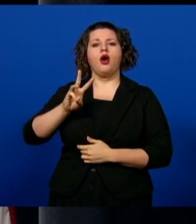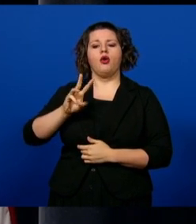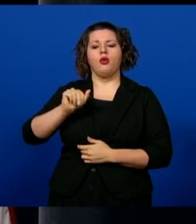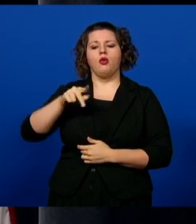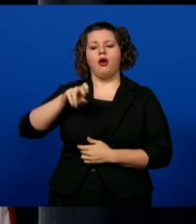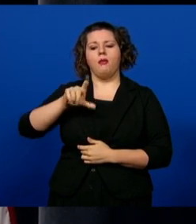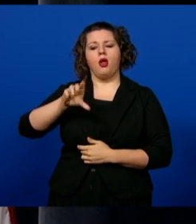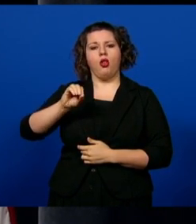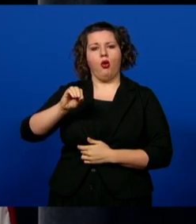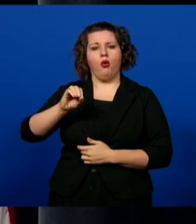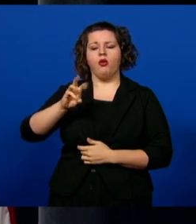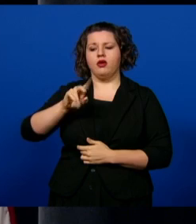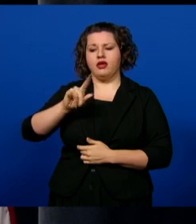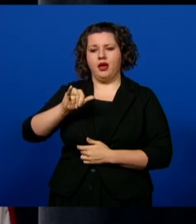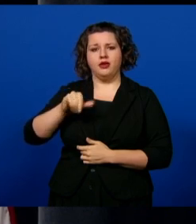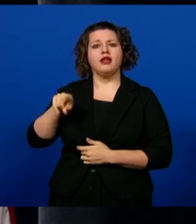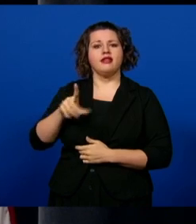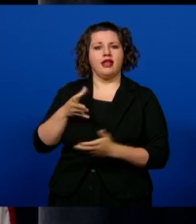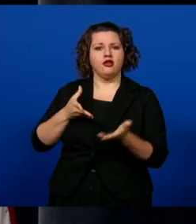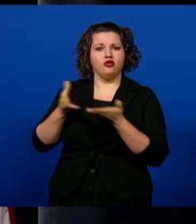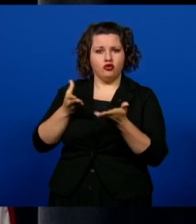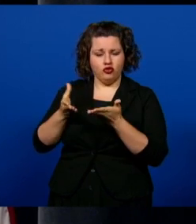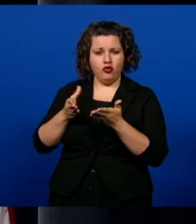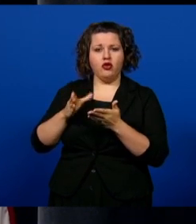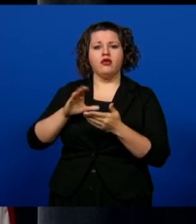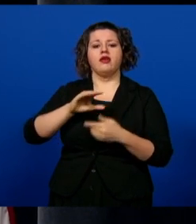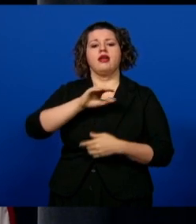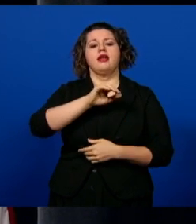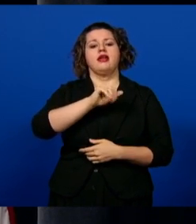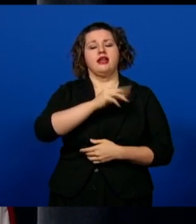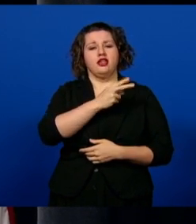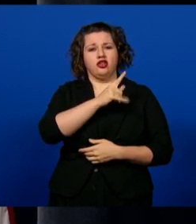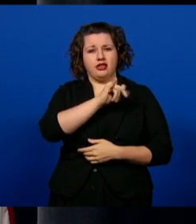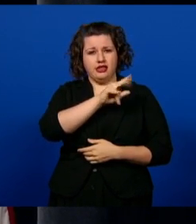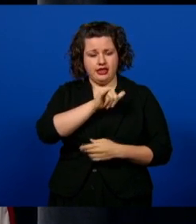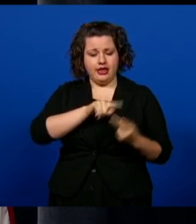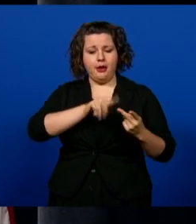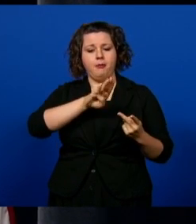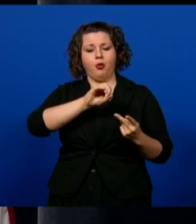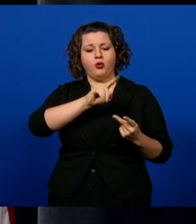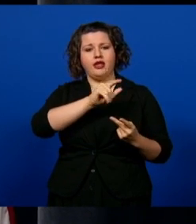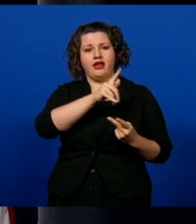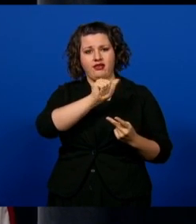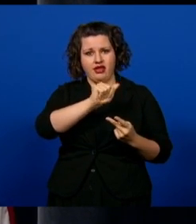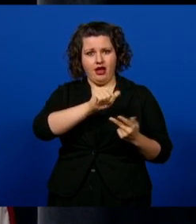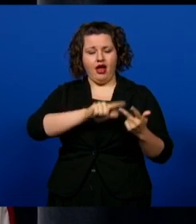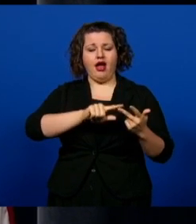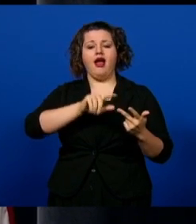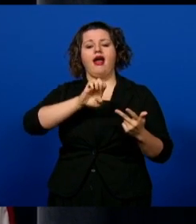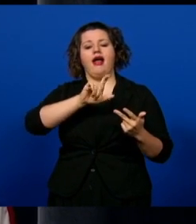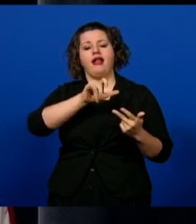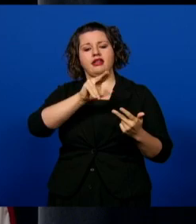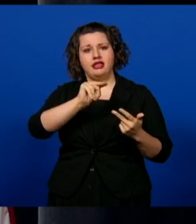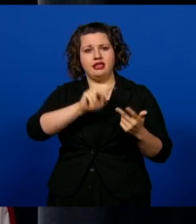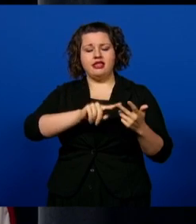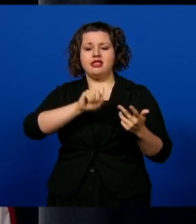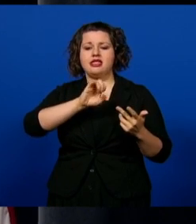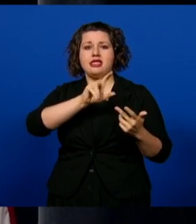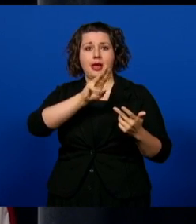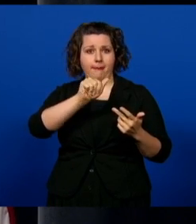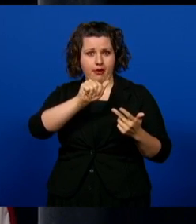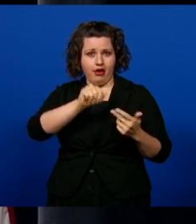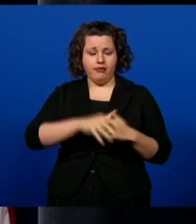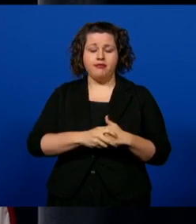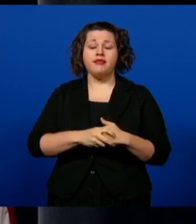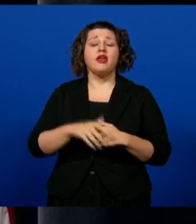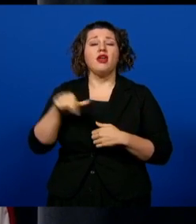the communities of Agency, Batavia, Bladensburg, Eldon, and Selma. This is a rural school district